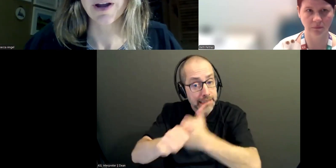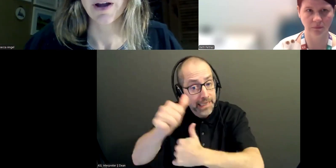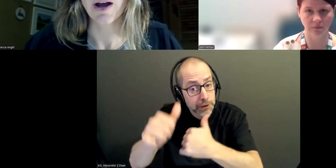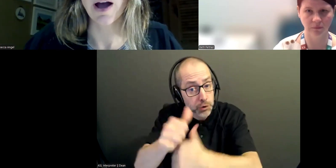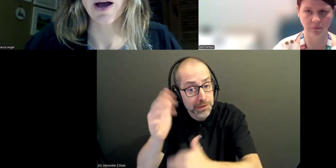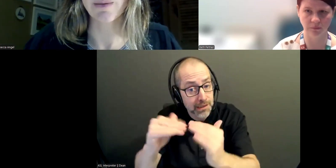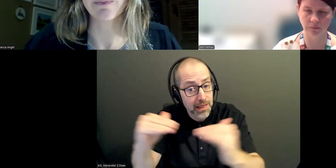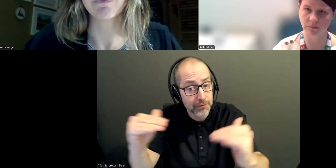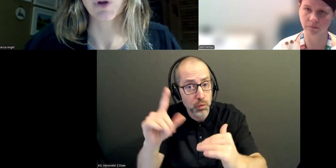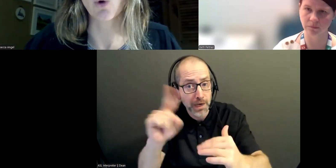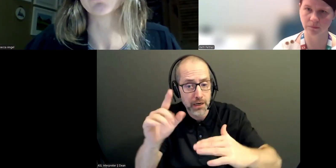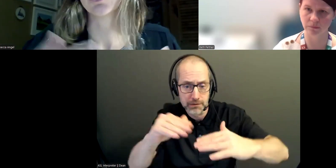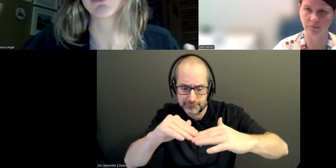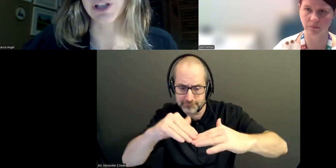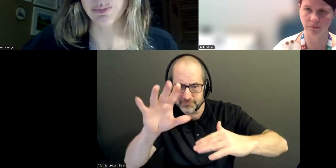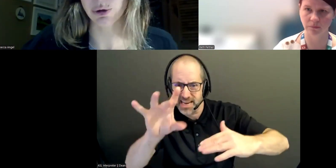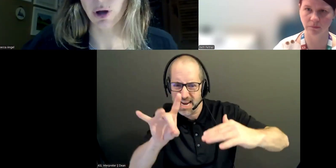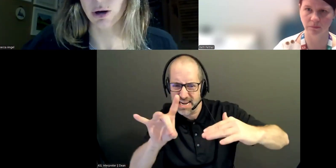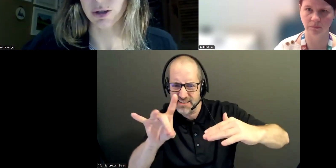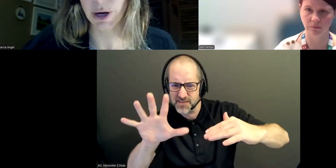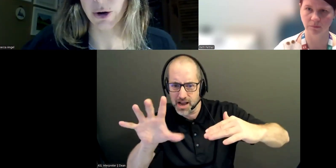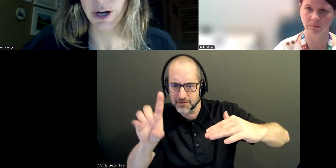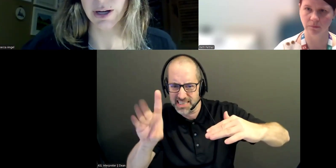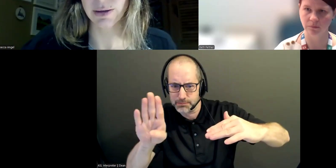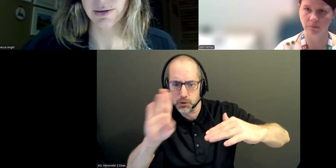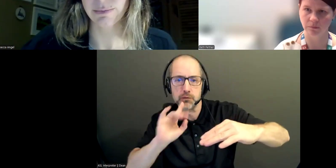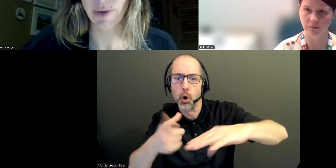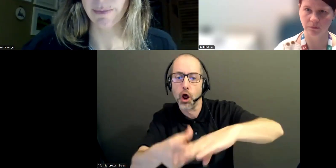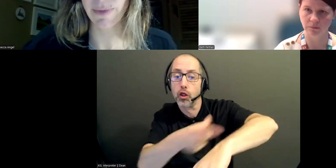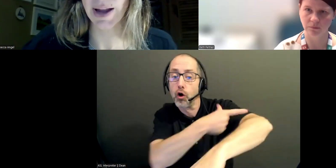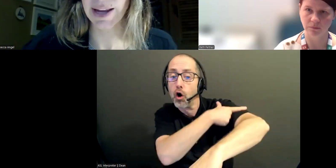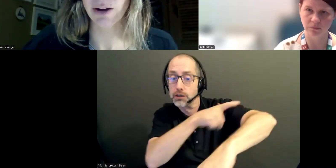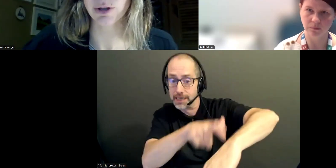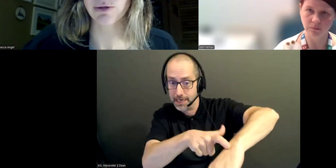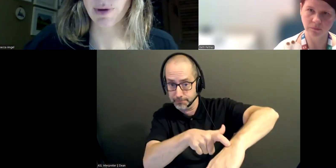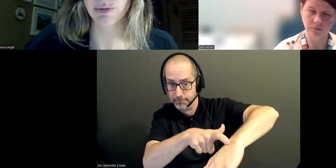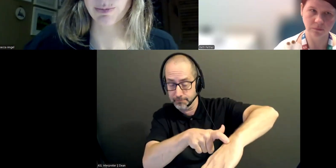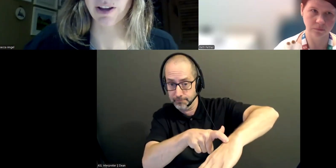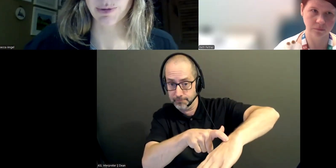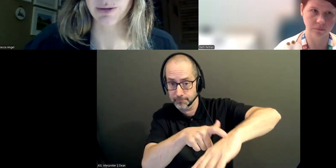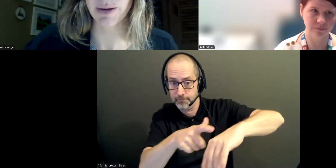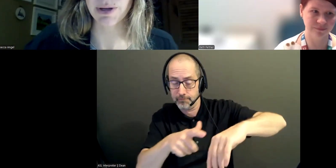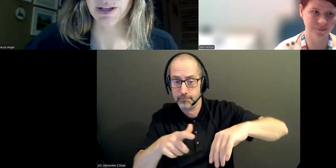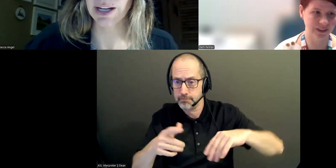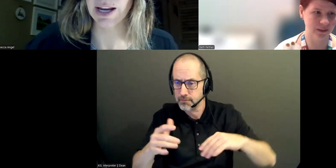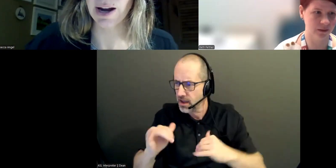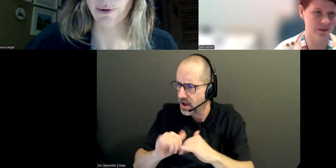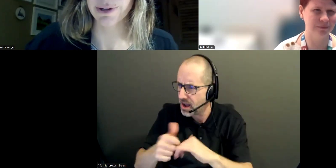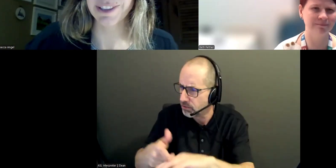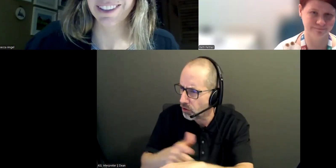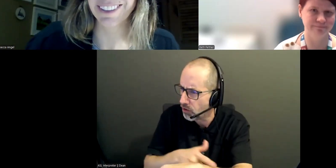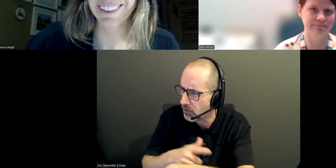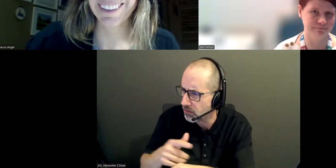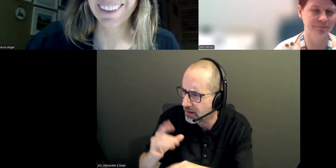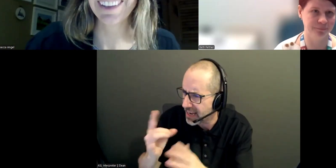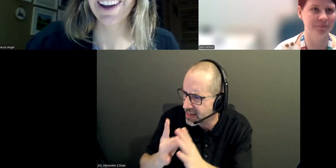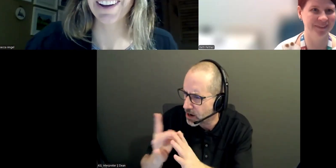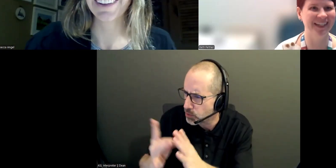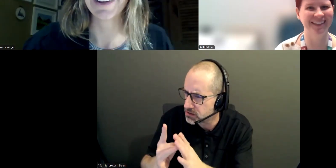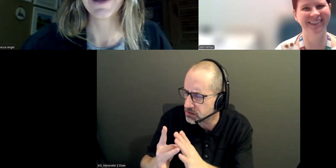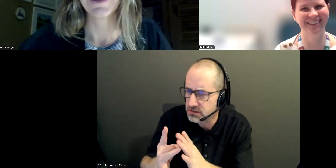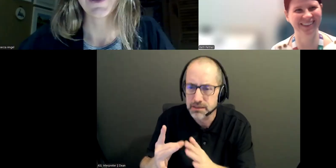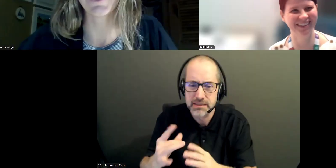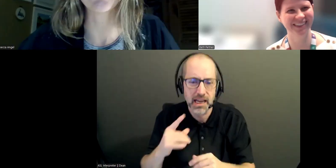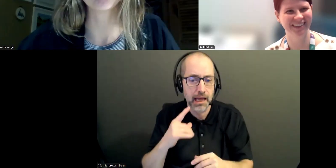decibels over a really prolonged period. I can't really remember, Beth, but it might be like 8 hours.